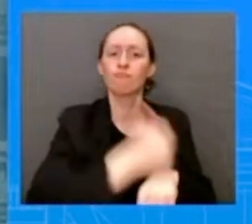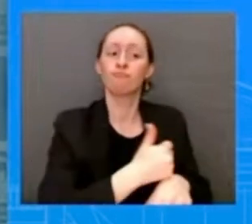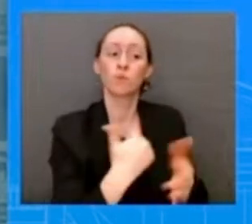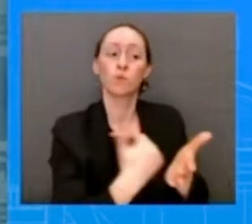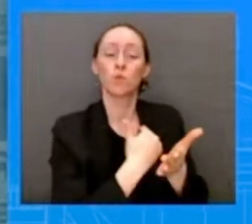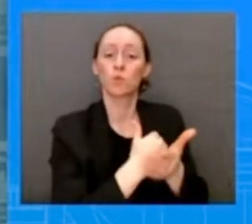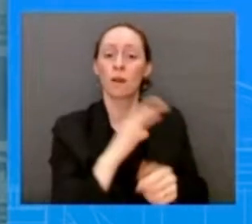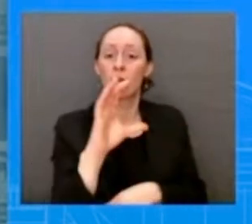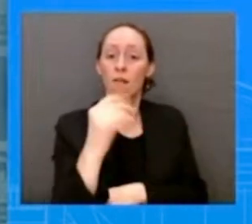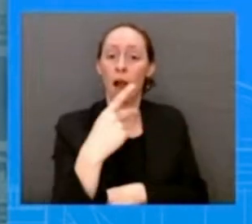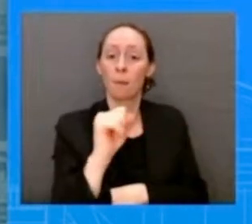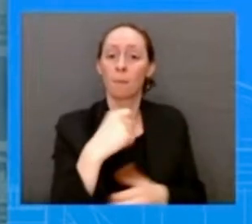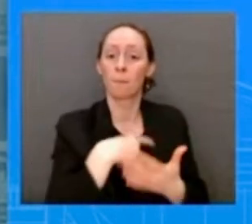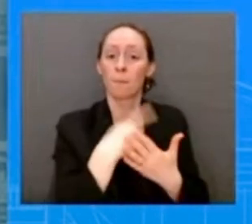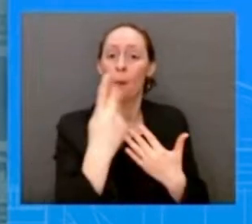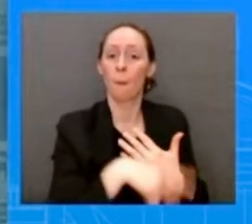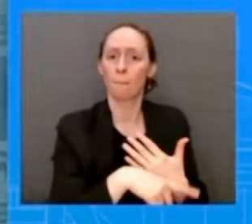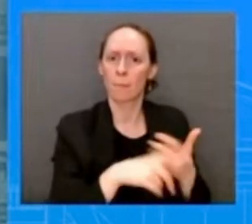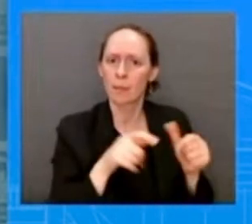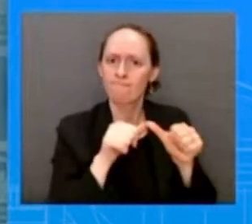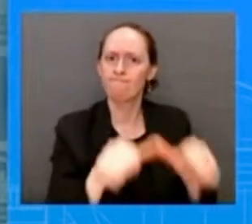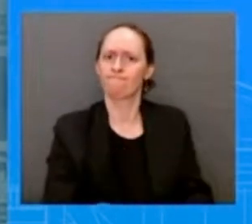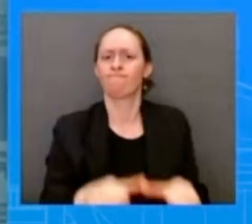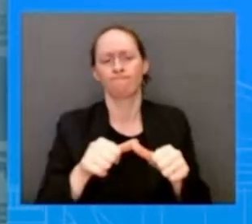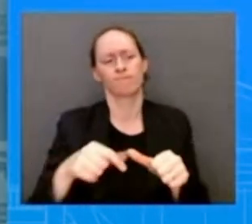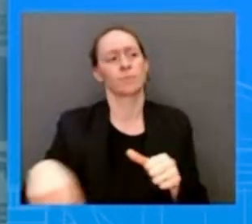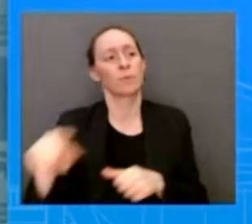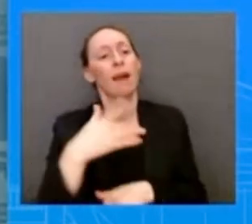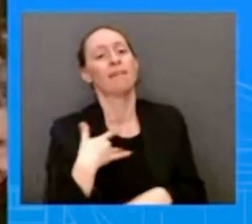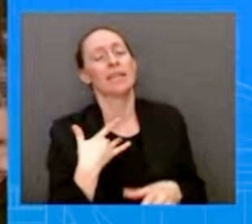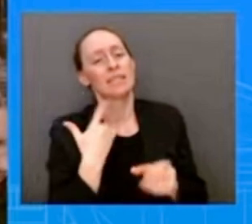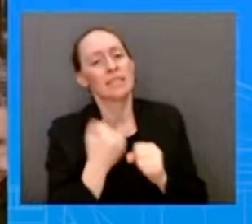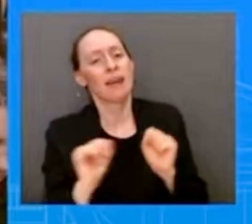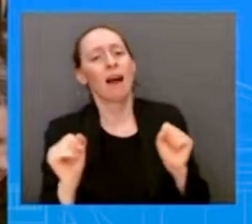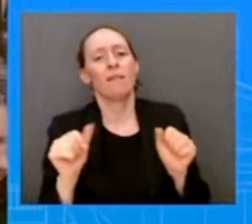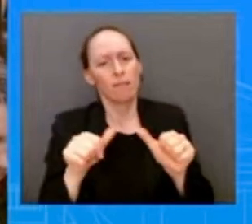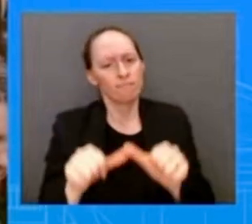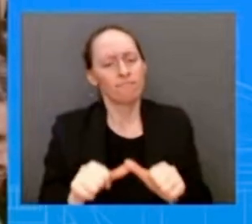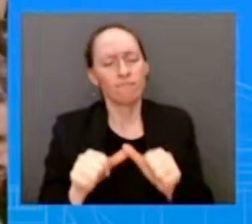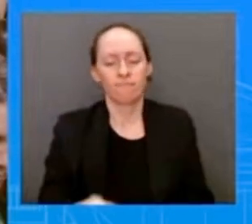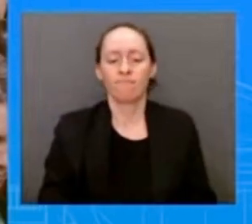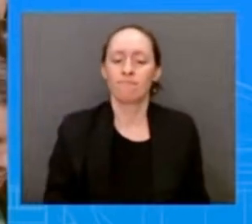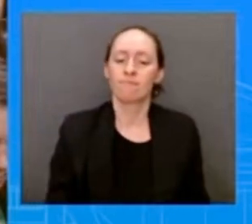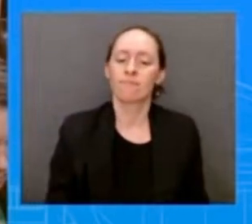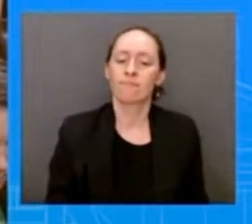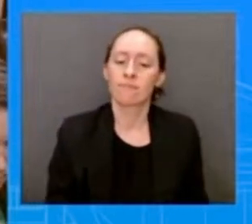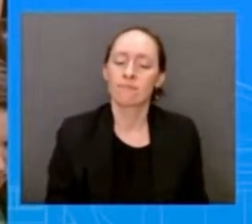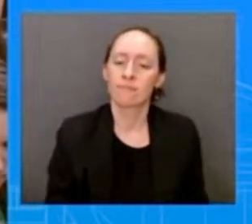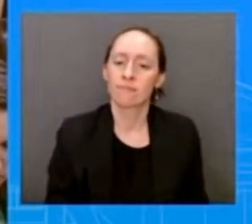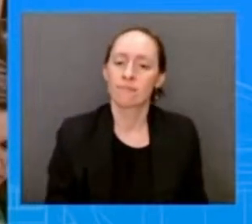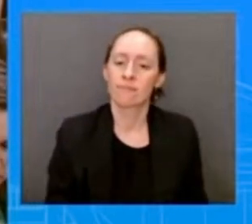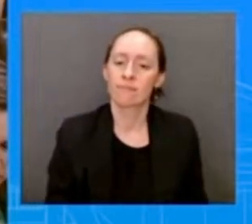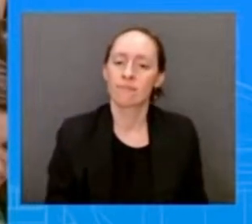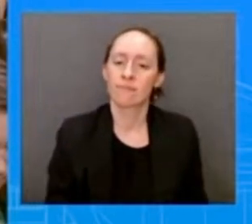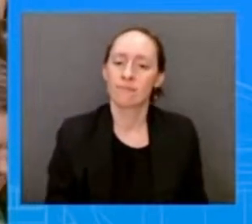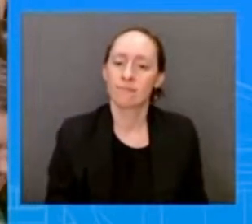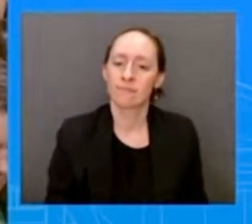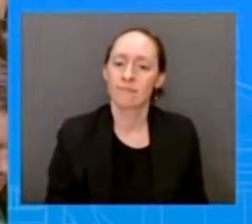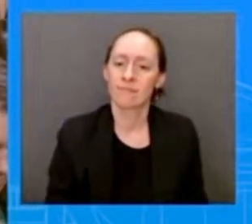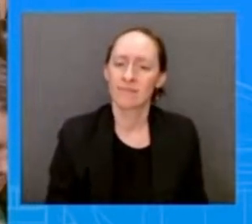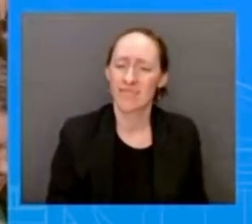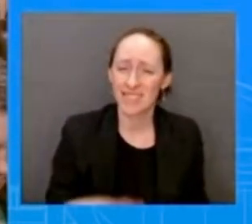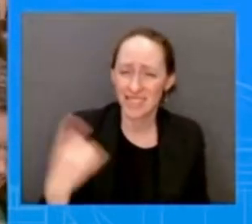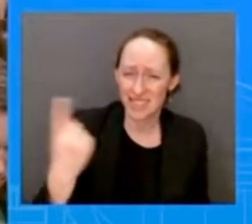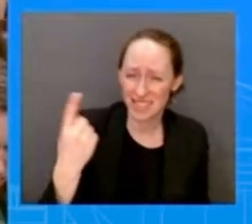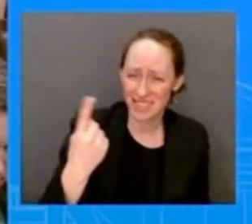safe. And that's what he's going to continue to do. Is there something besides carjackings that make people feel unsafe about this specific piece